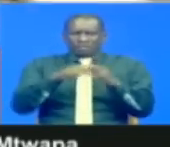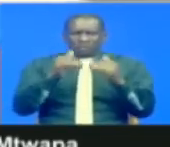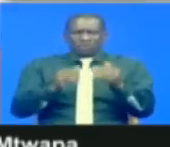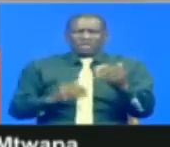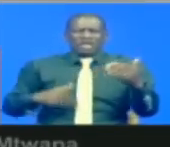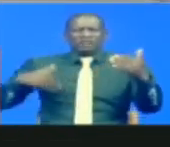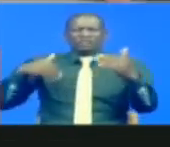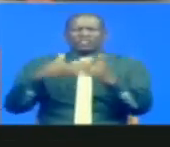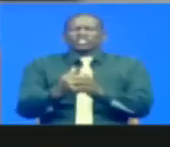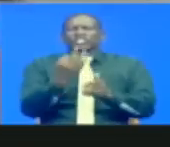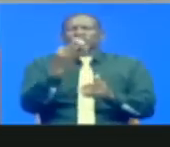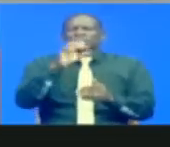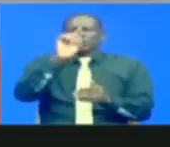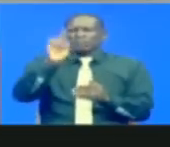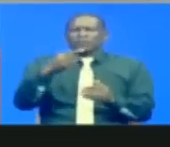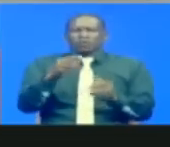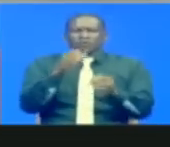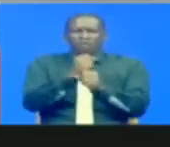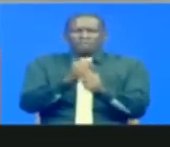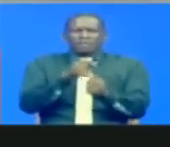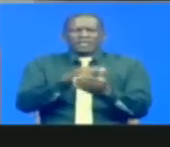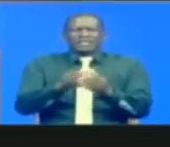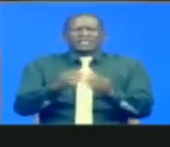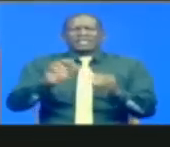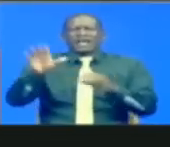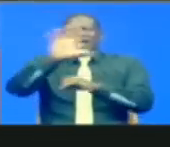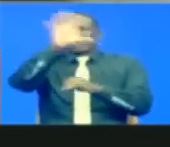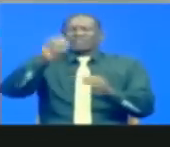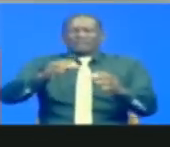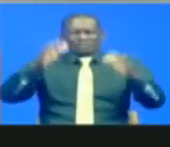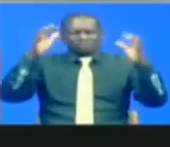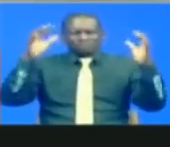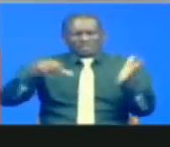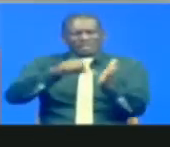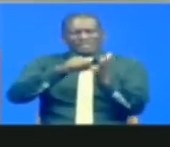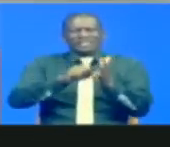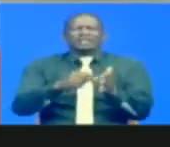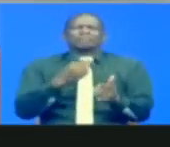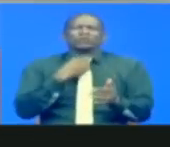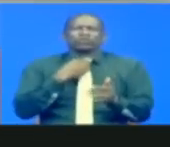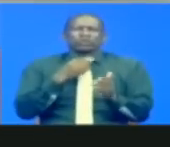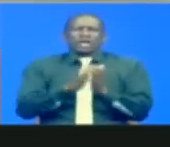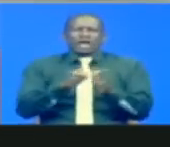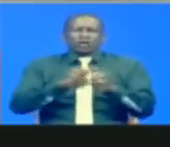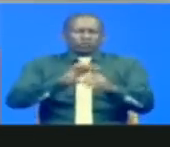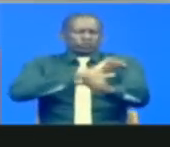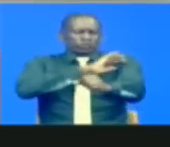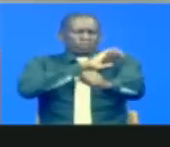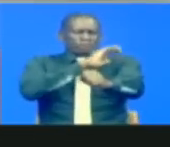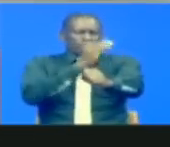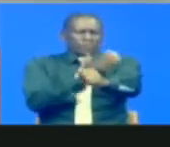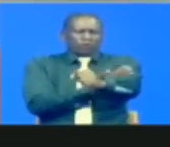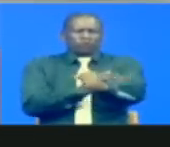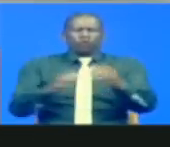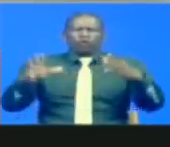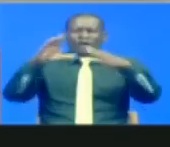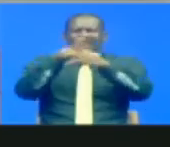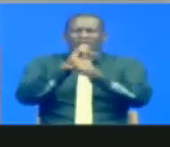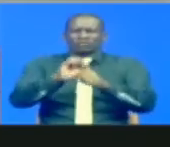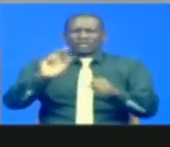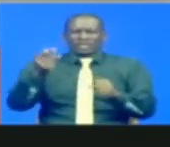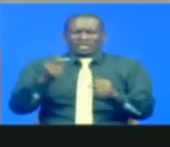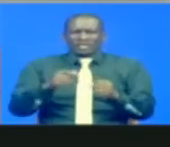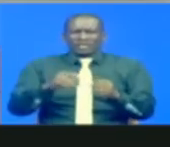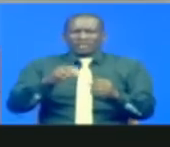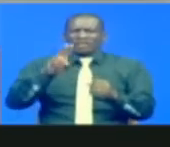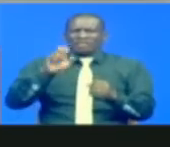million mark, making it one of Africa's largest labor unions and an even more powerful organization locally. Victor Kiprop,